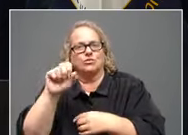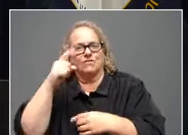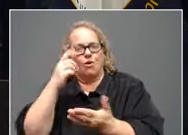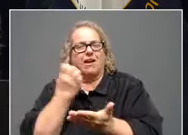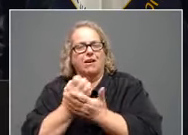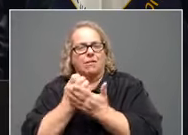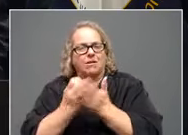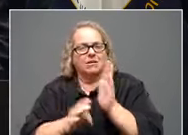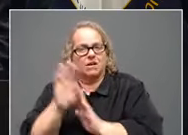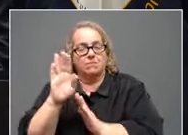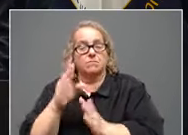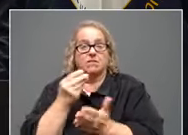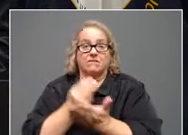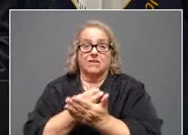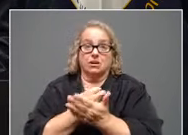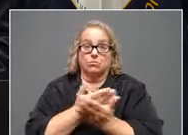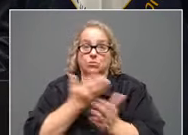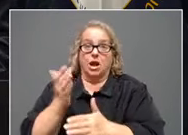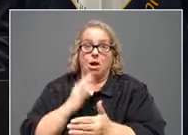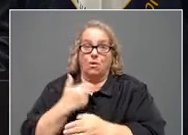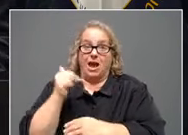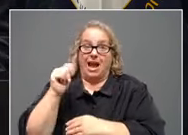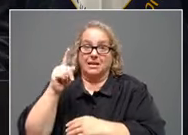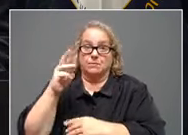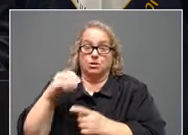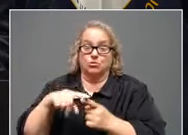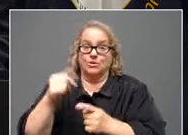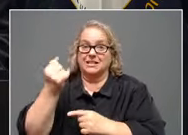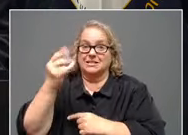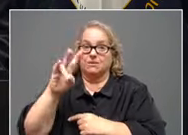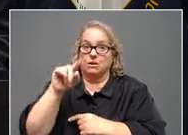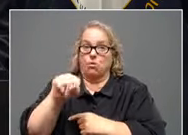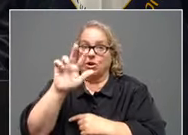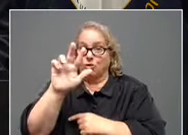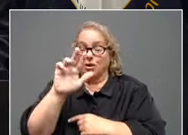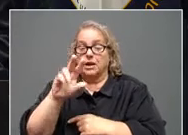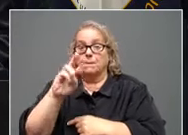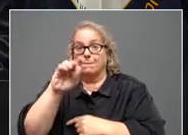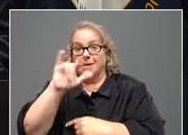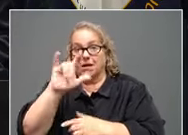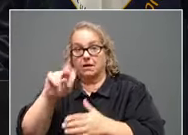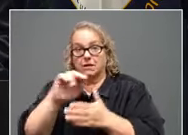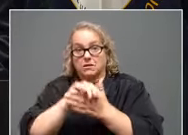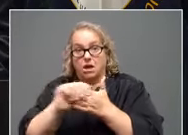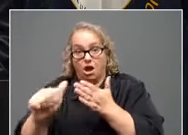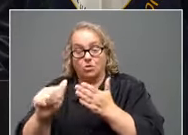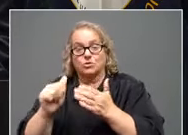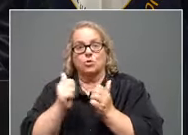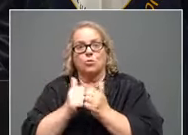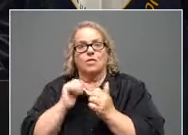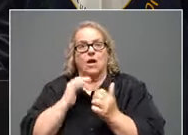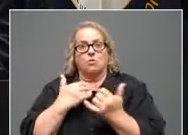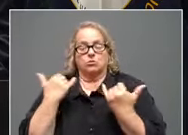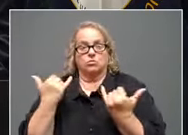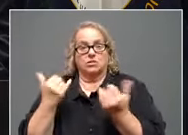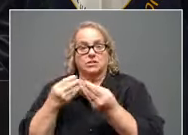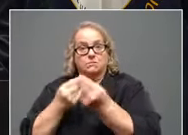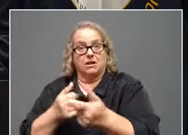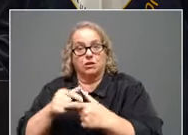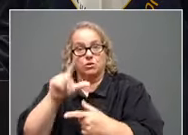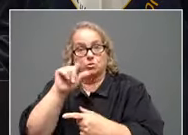brings our administration total to $17.3 million thus far in discretionary spending in 2021